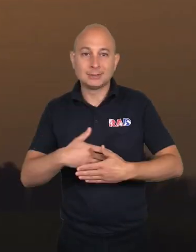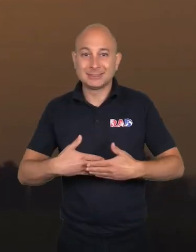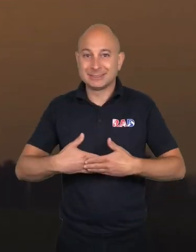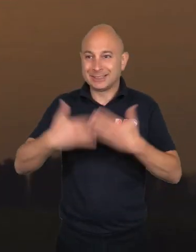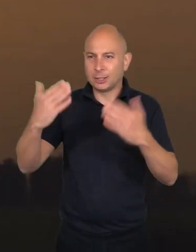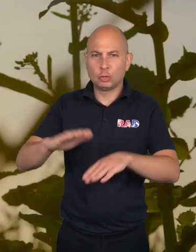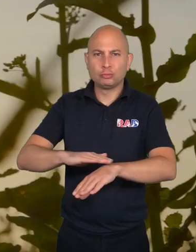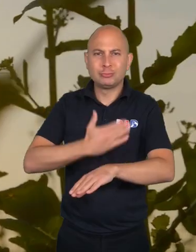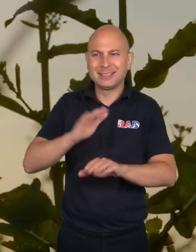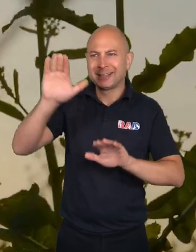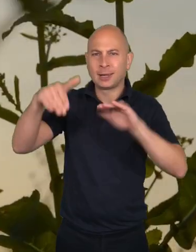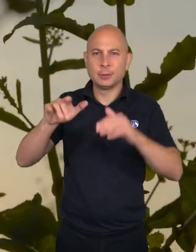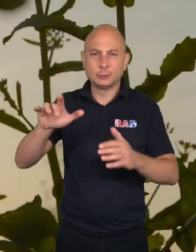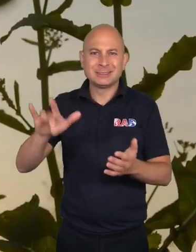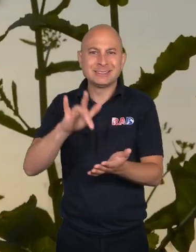night and day.